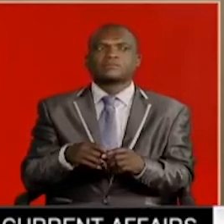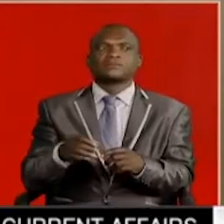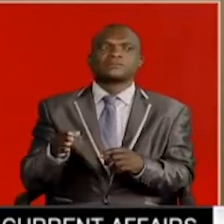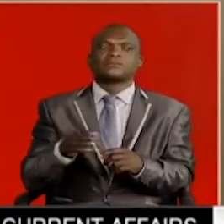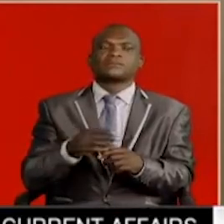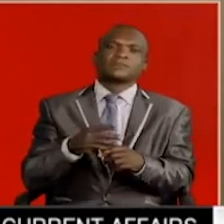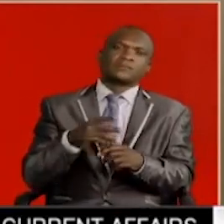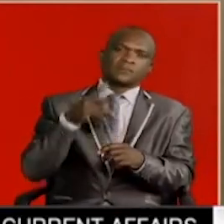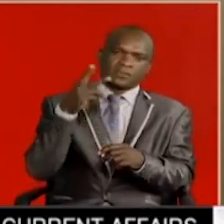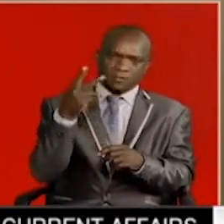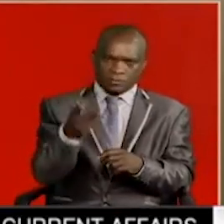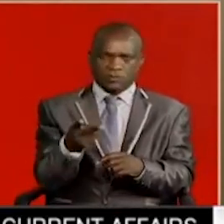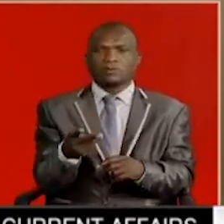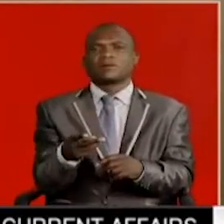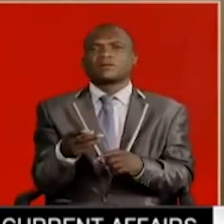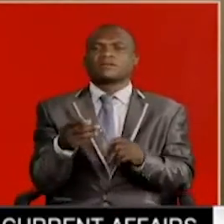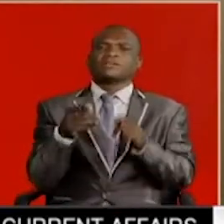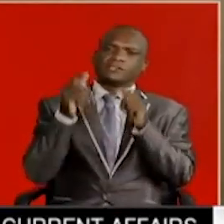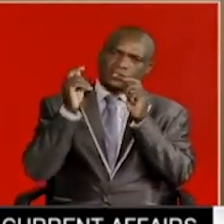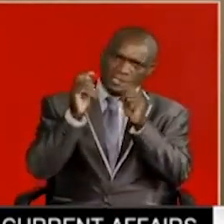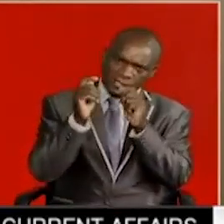Next, training of national